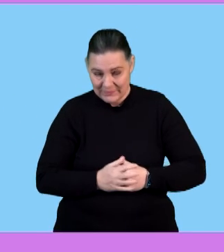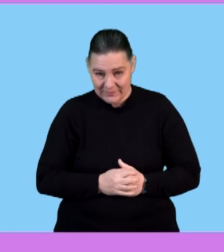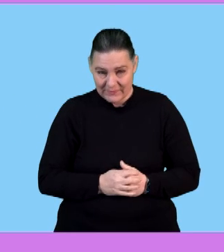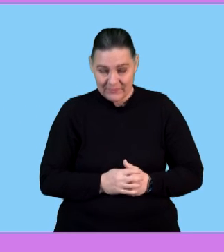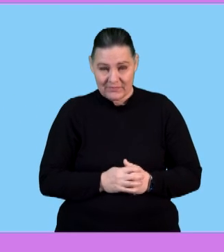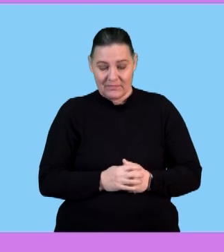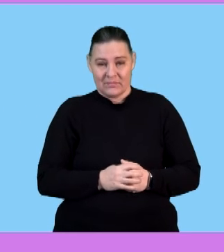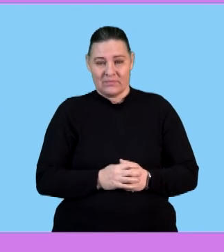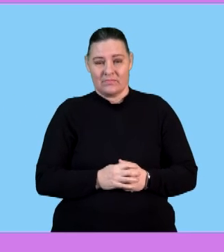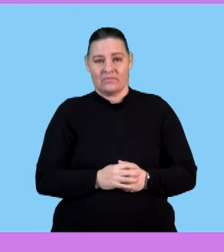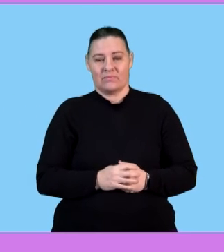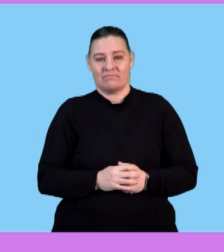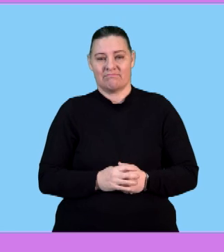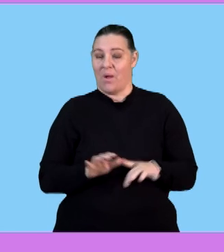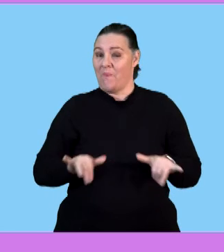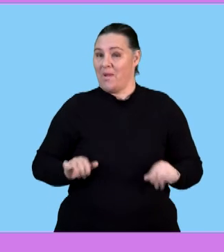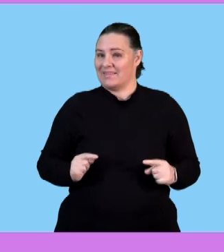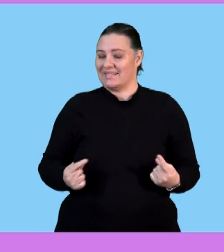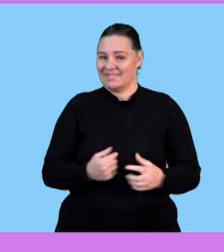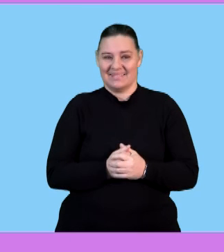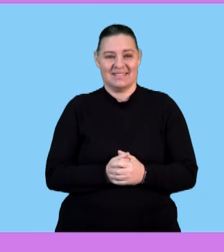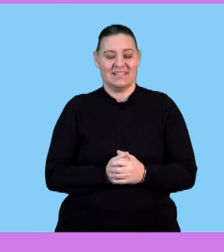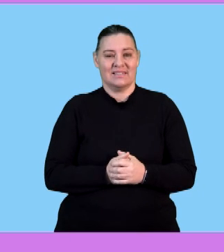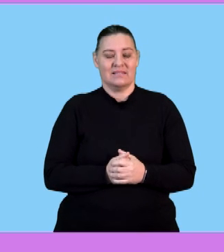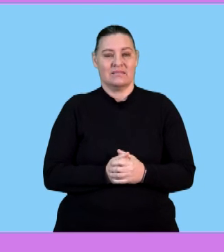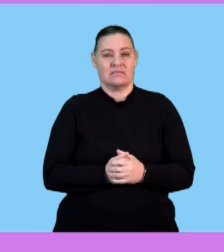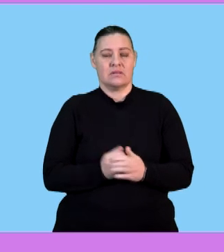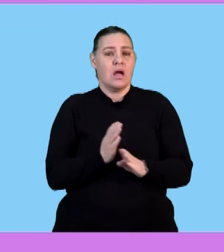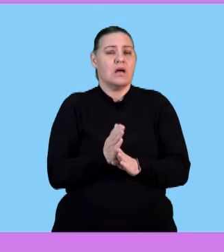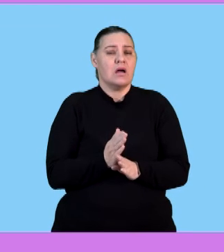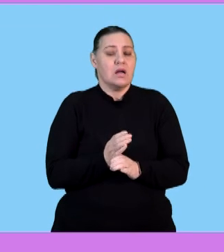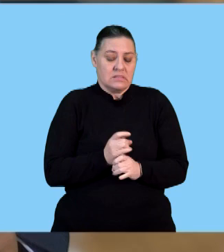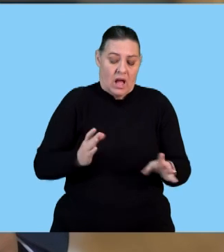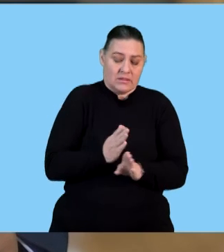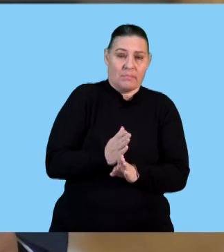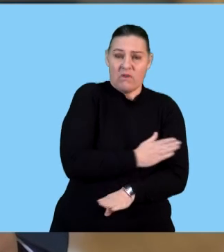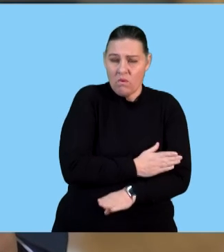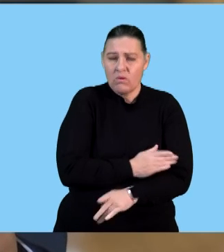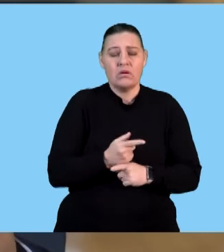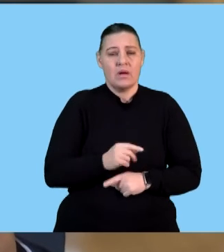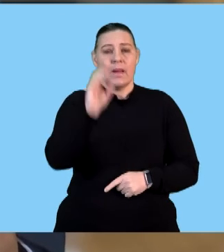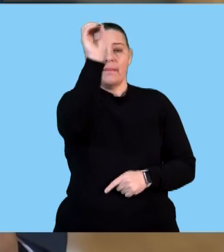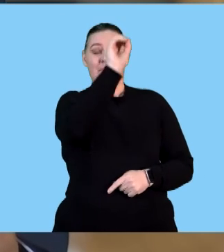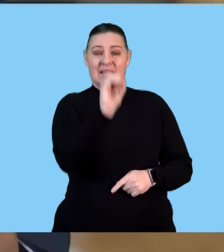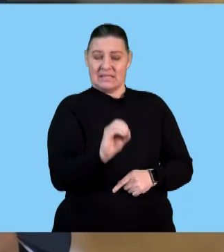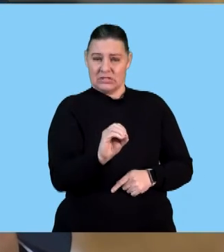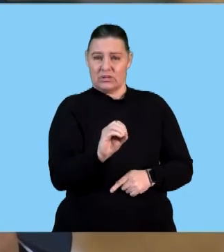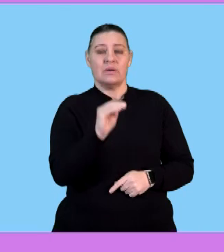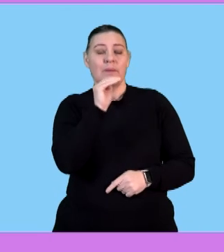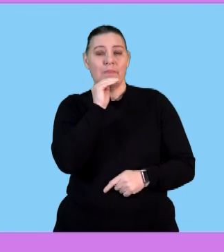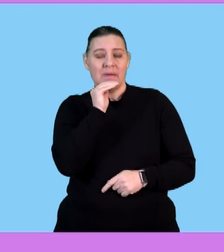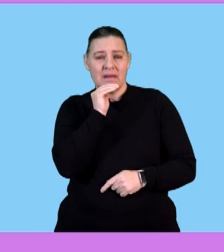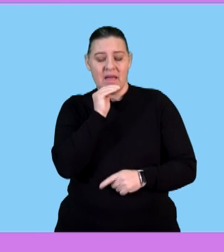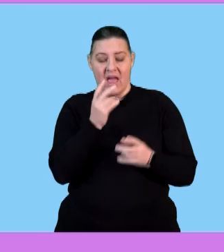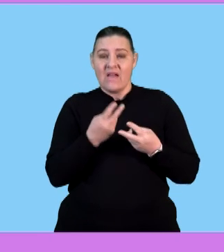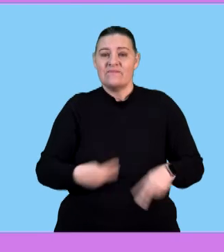value added tax. Can't wait. But before we begin, percentages are values written